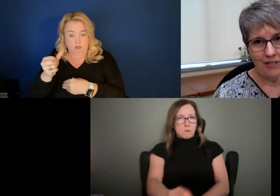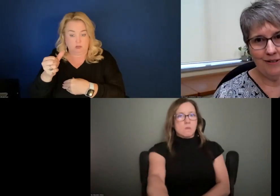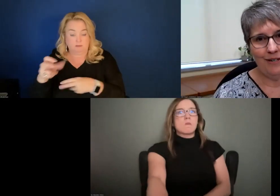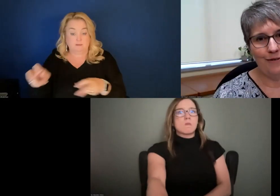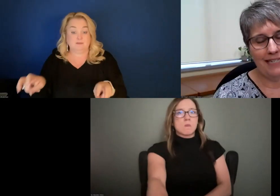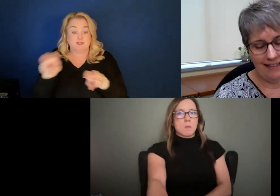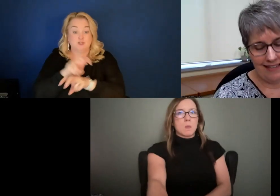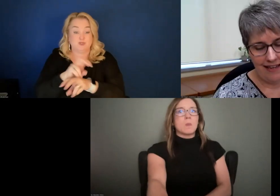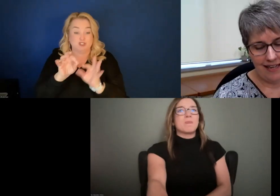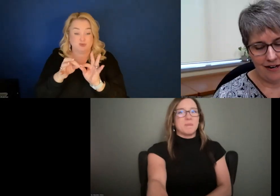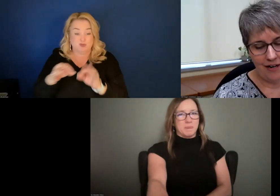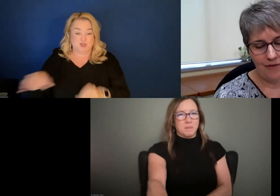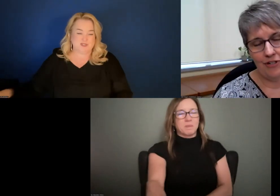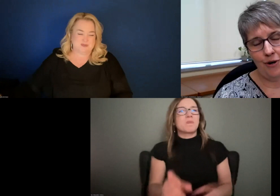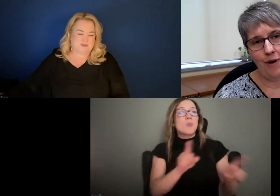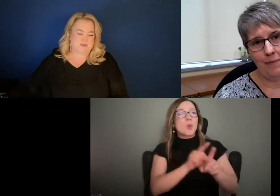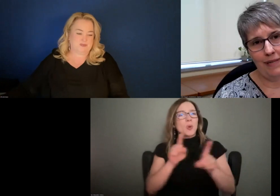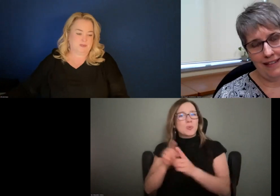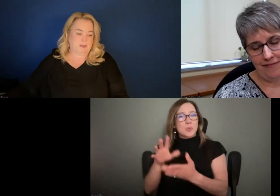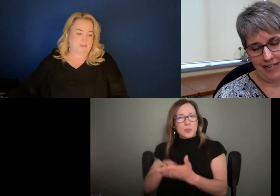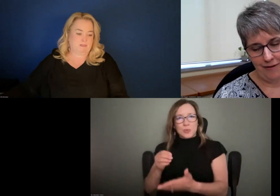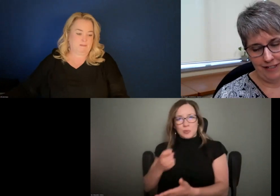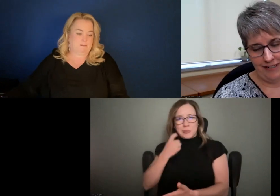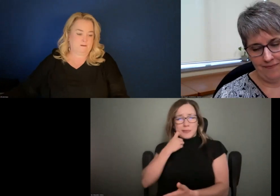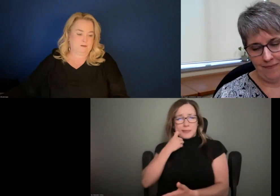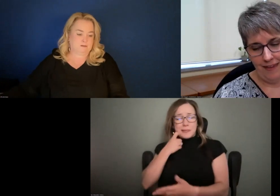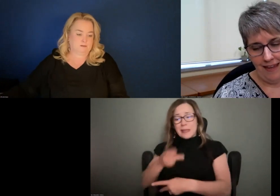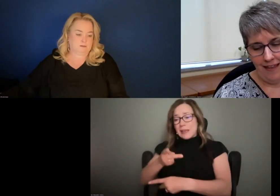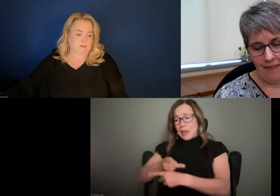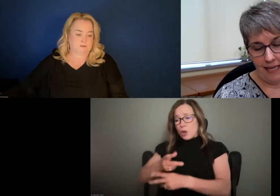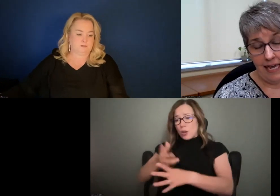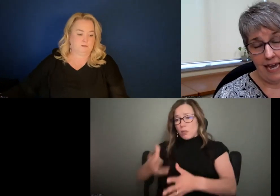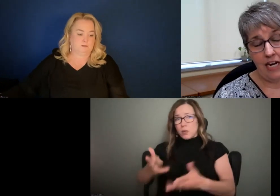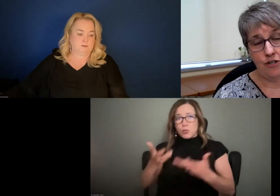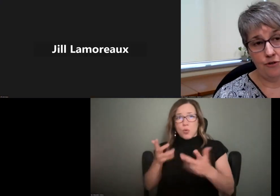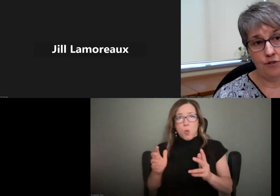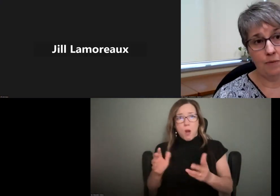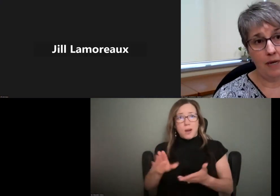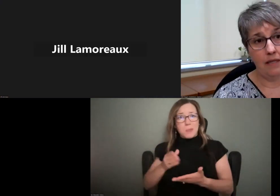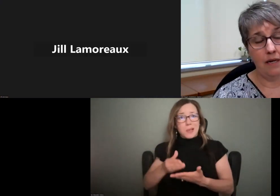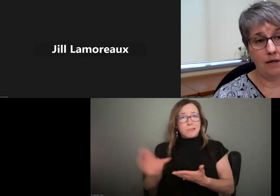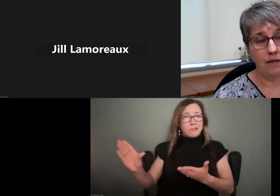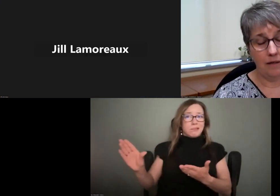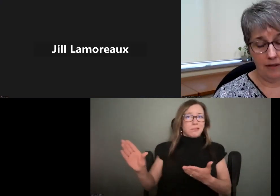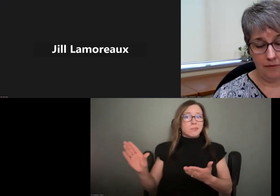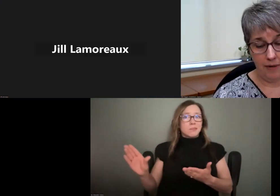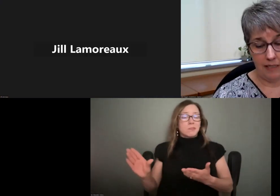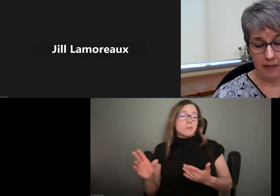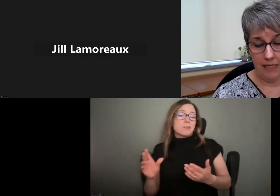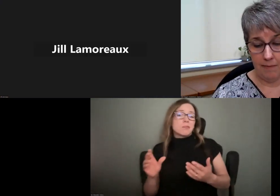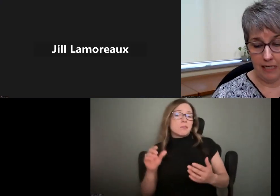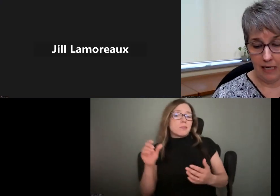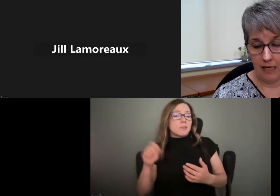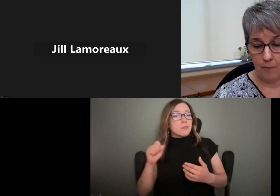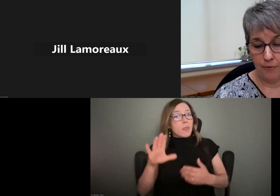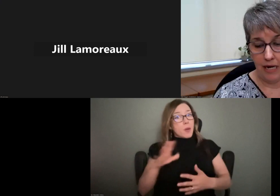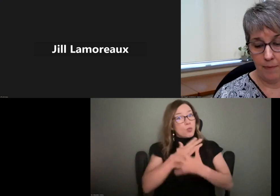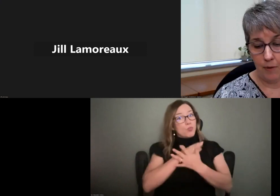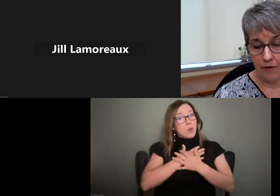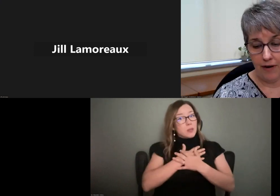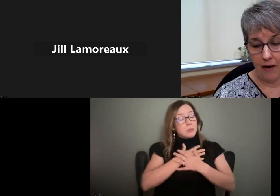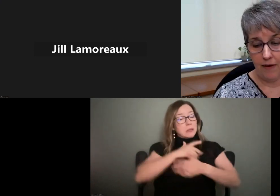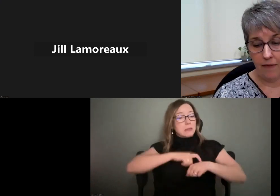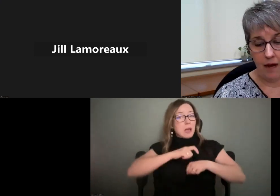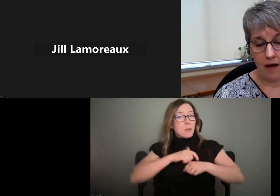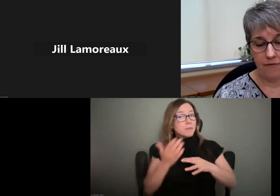But we've also learned recently that caregivers don't want to be left out. They can and do spend their their respite time taking a break,